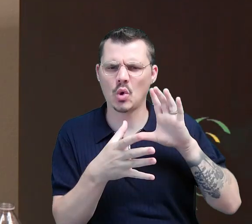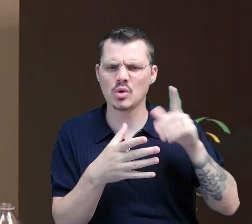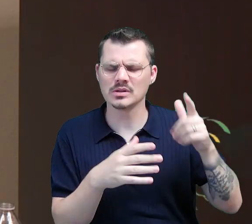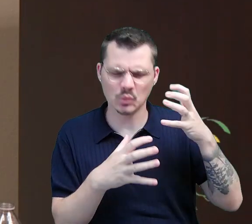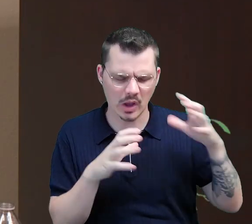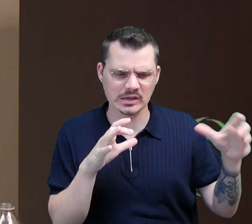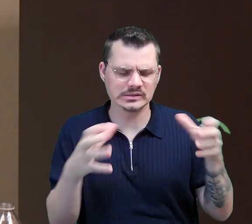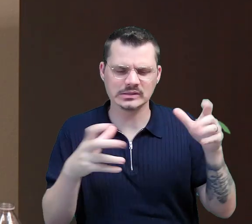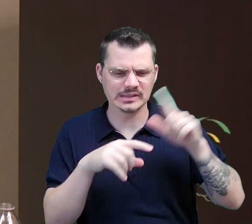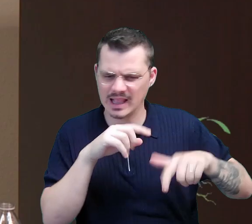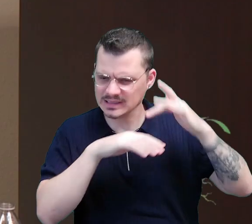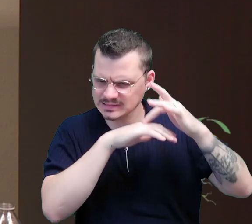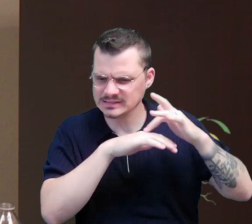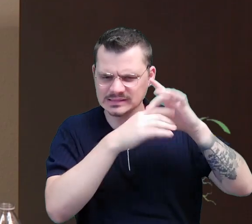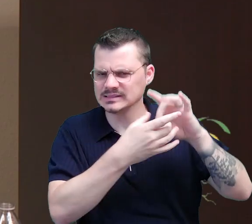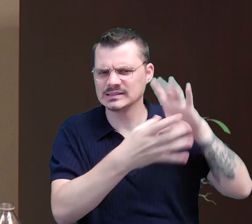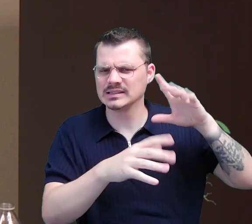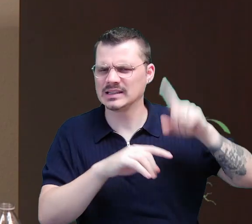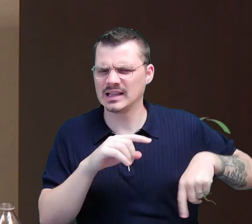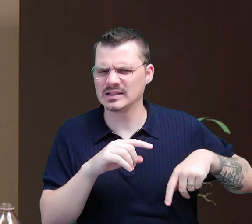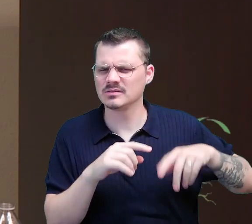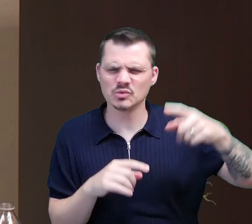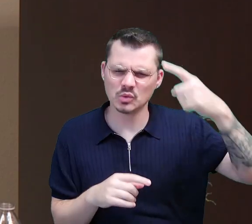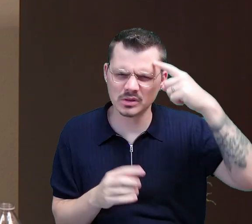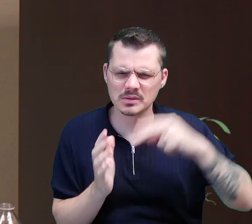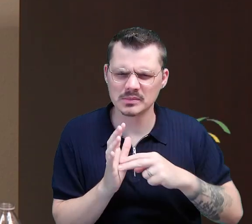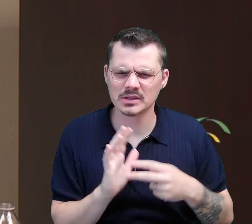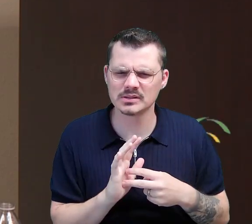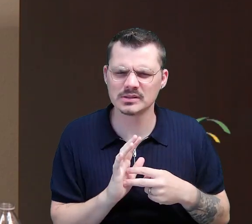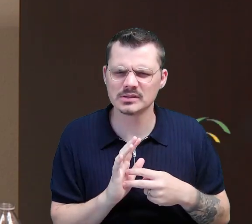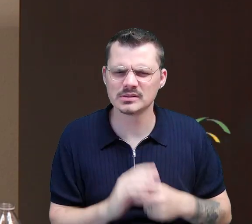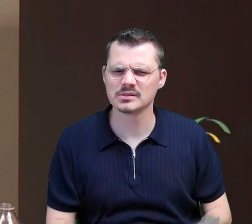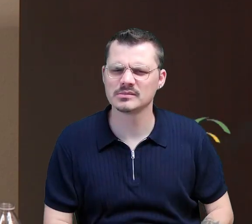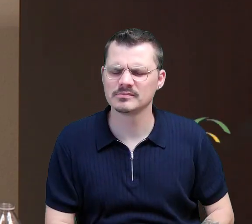They just can't let go of it. What might that mean?